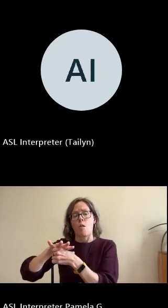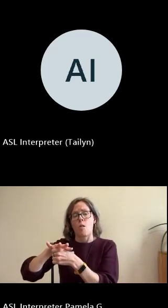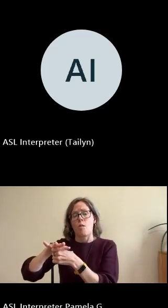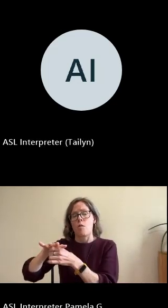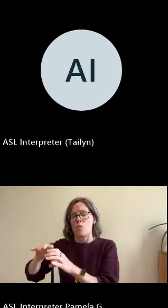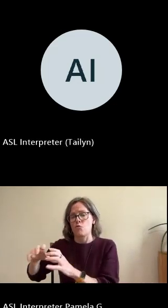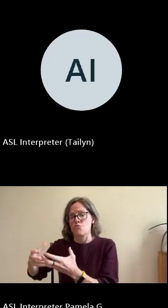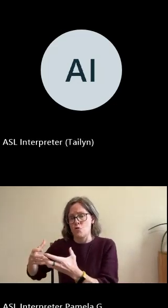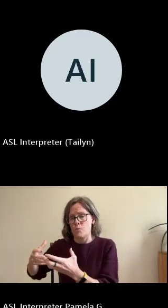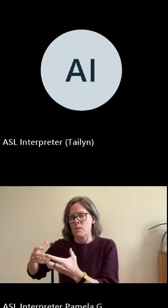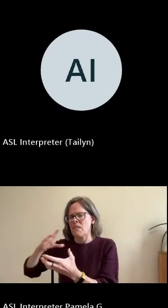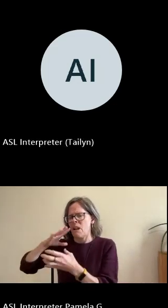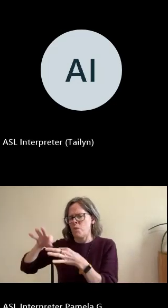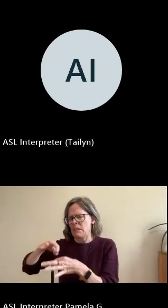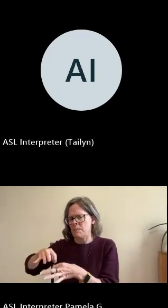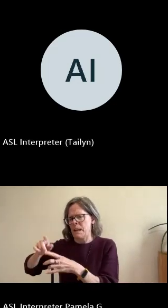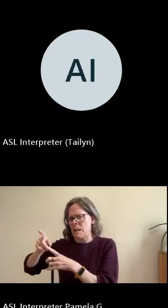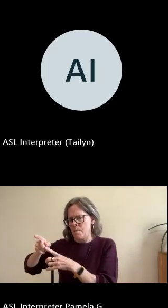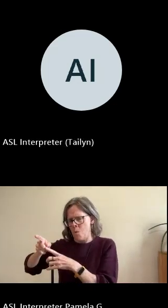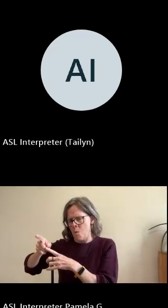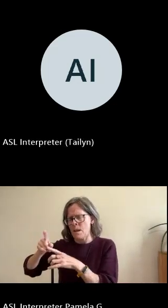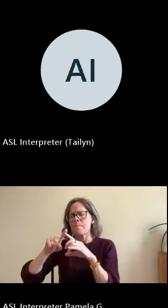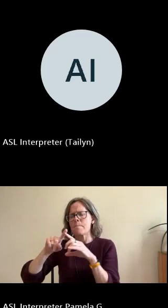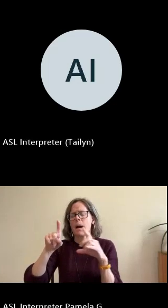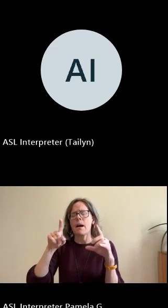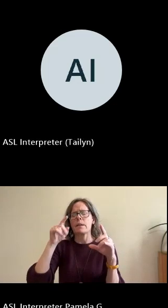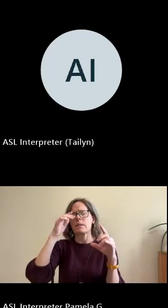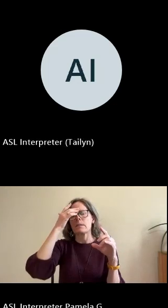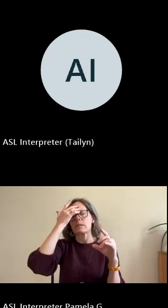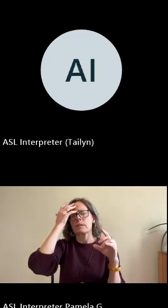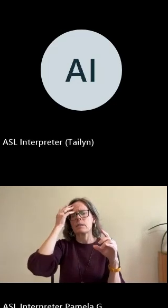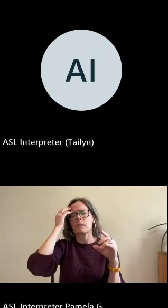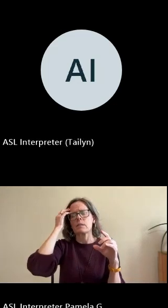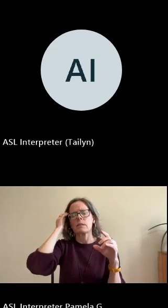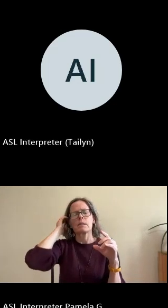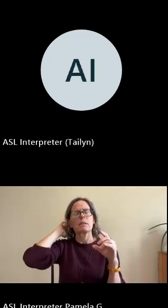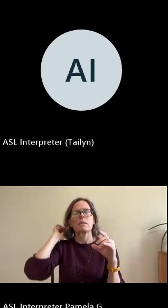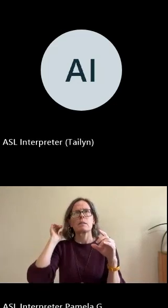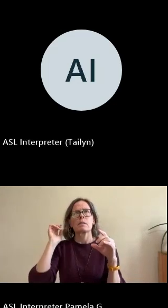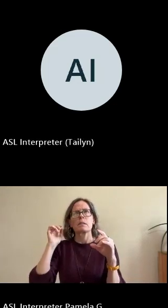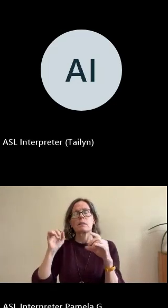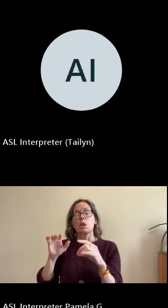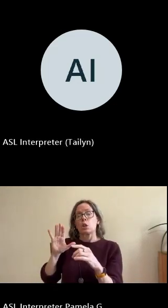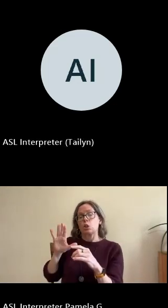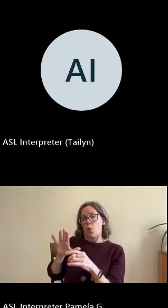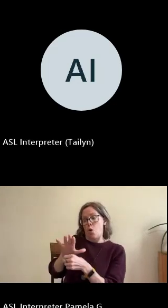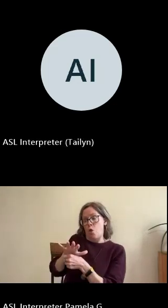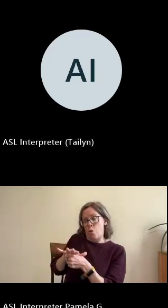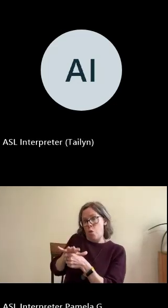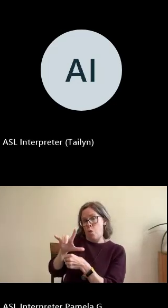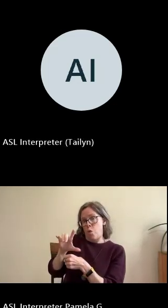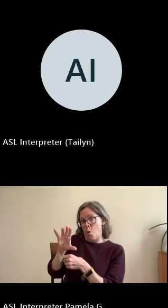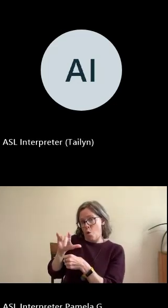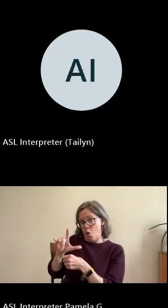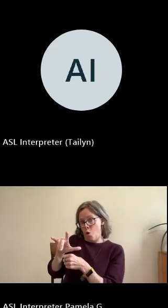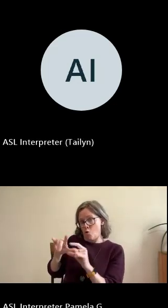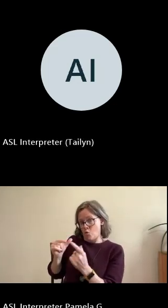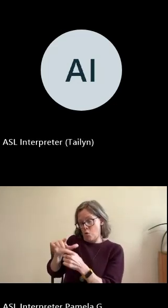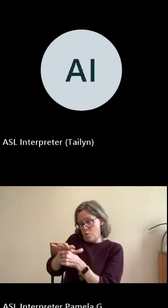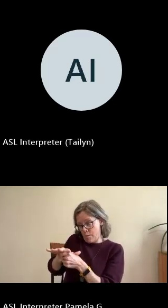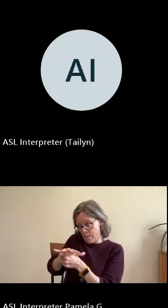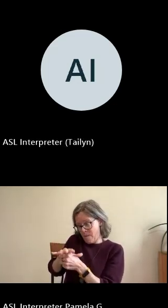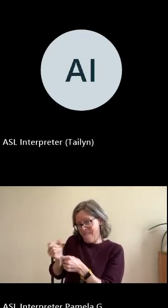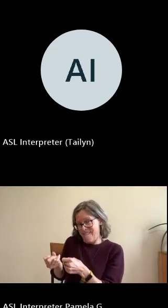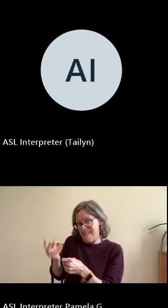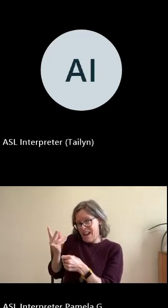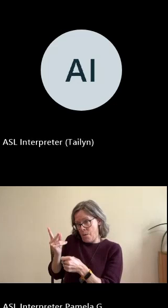get into that, but the amount of people in your local dictates the number of